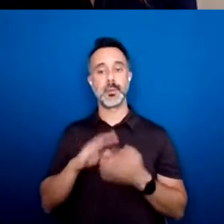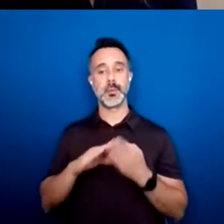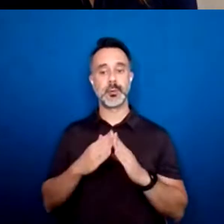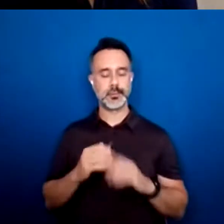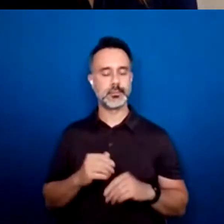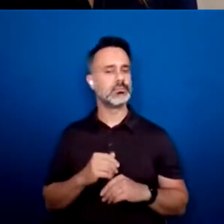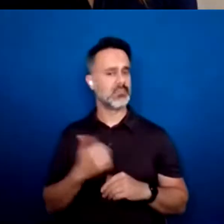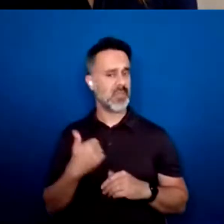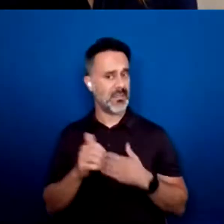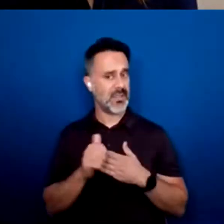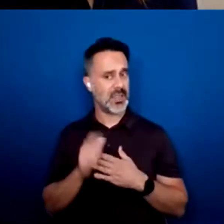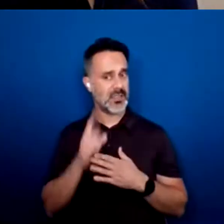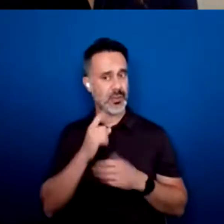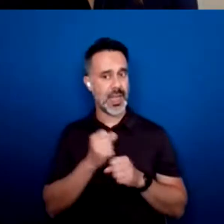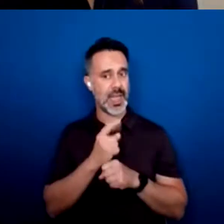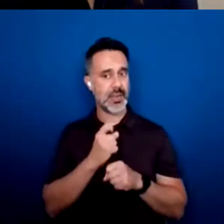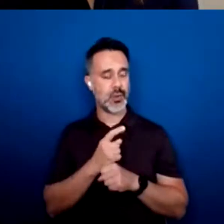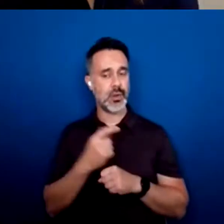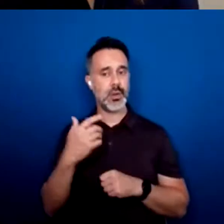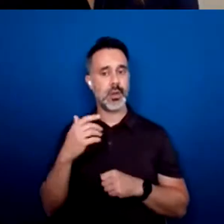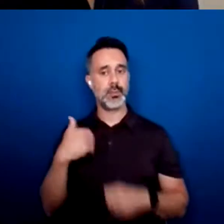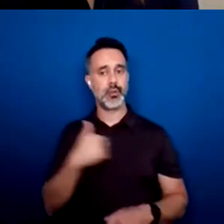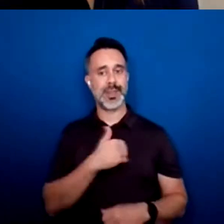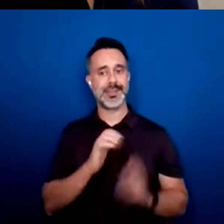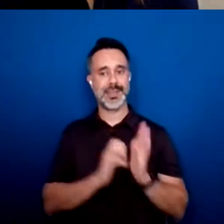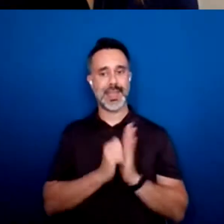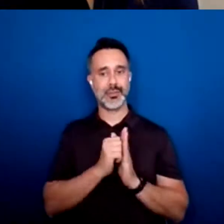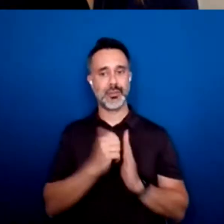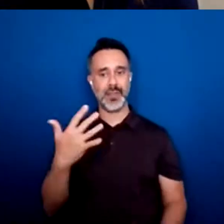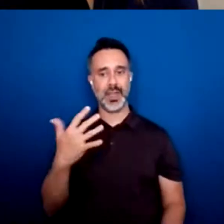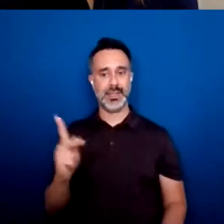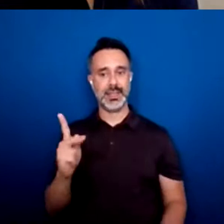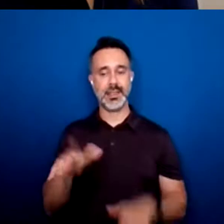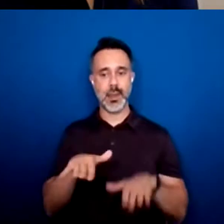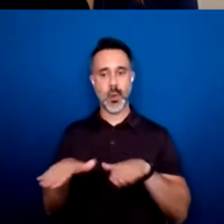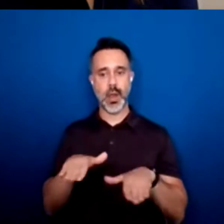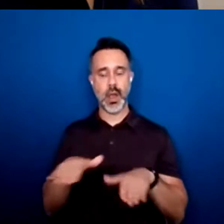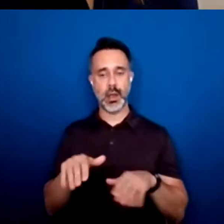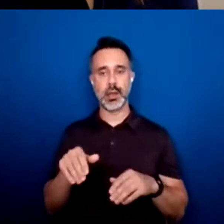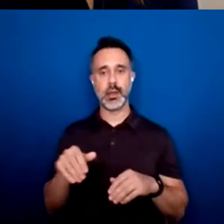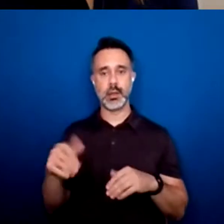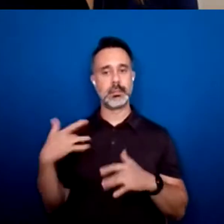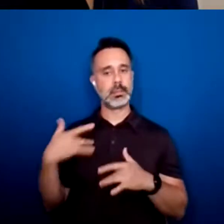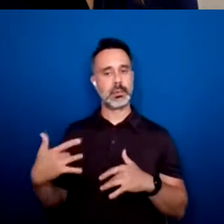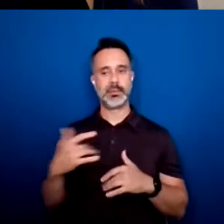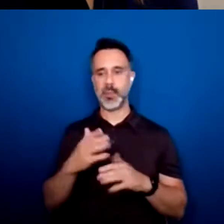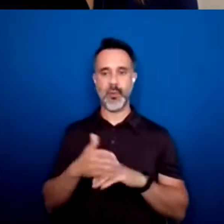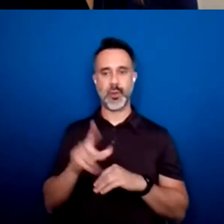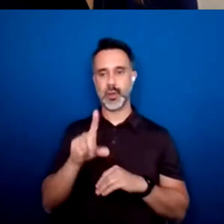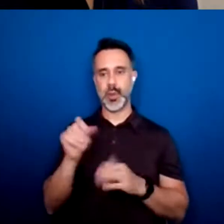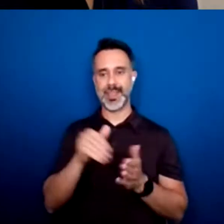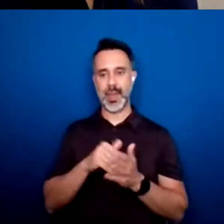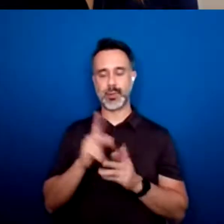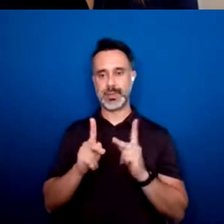breast cancer 5K walk at the Capitol? That normally has 20,000 plus attendees in October during Breast